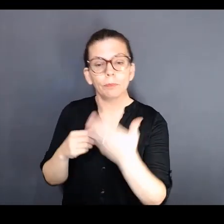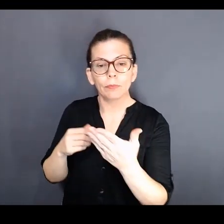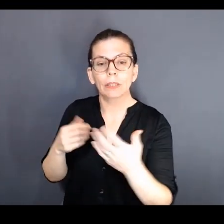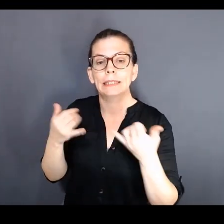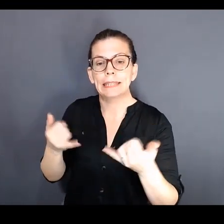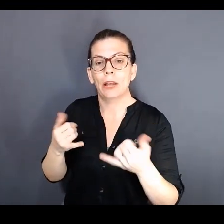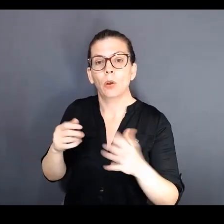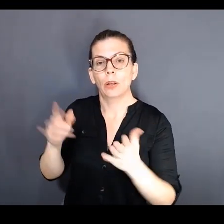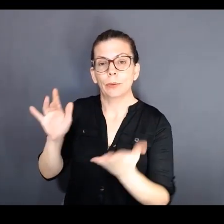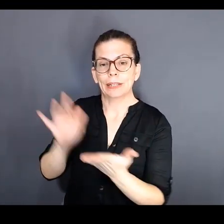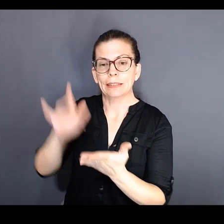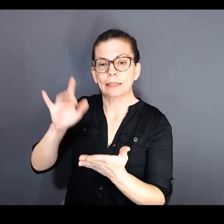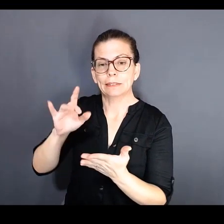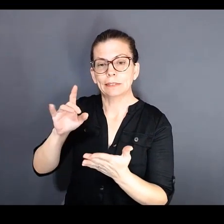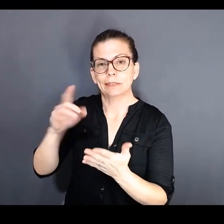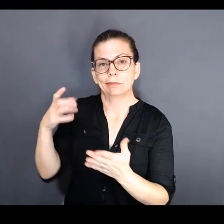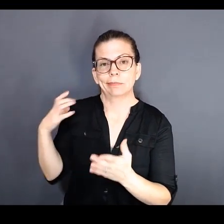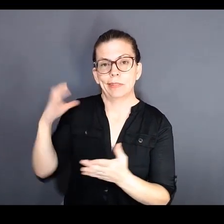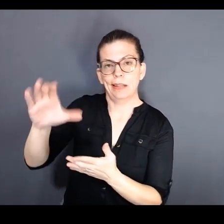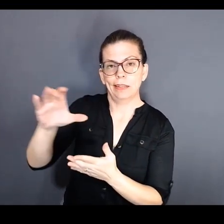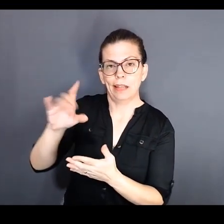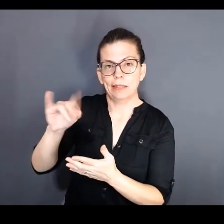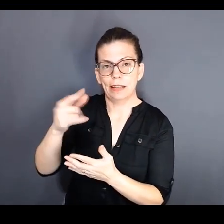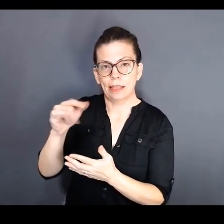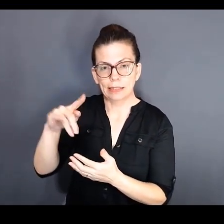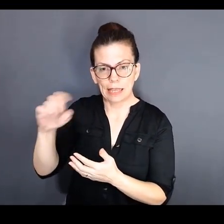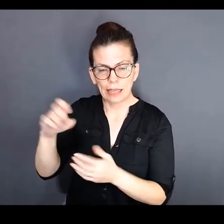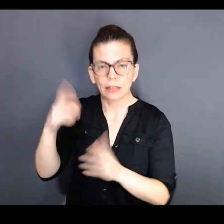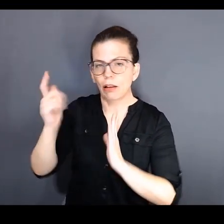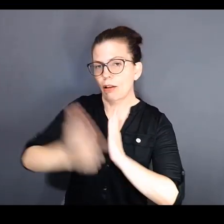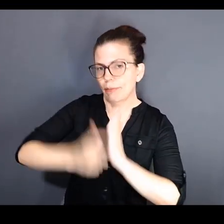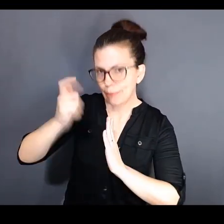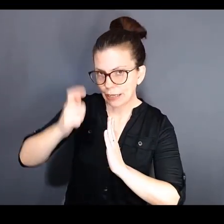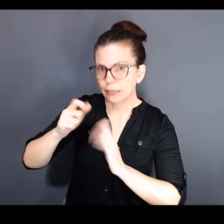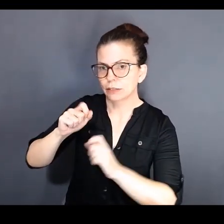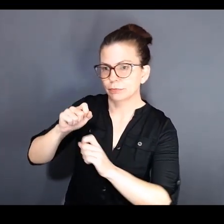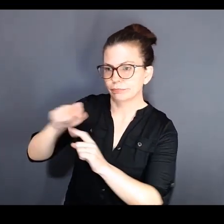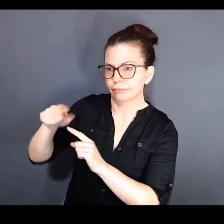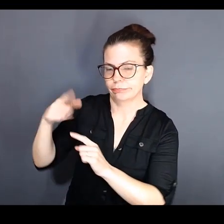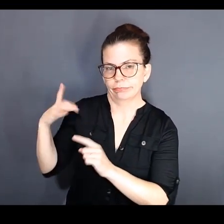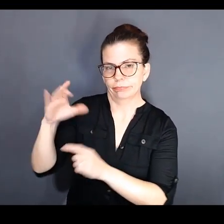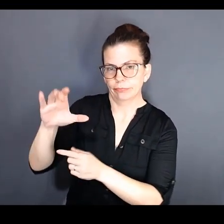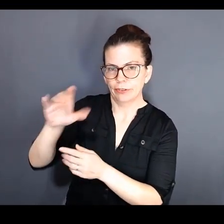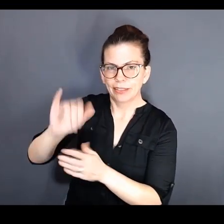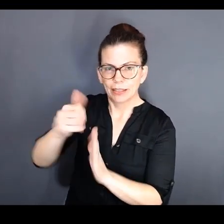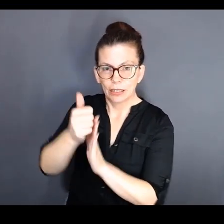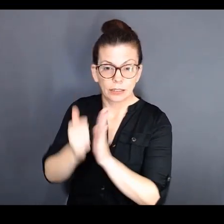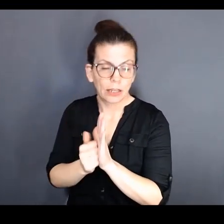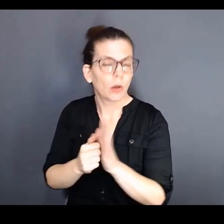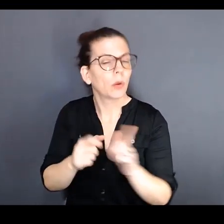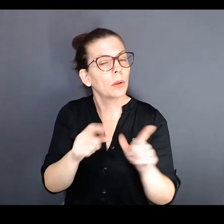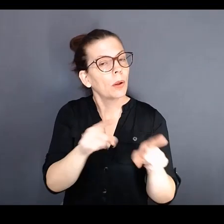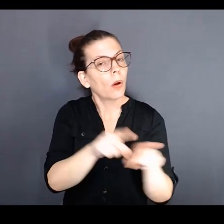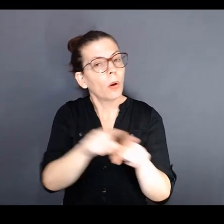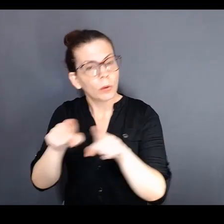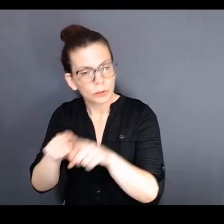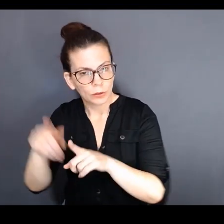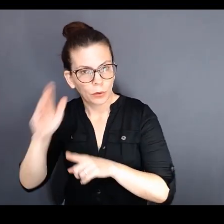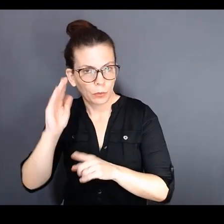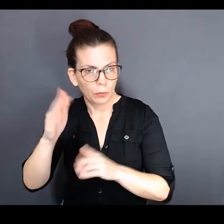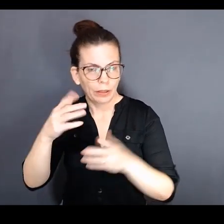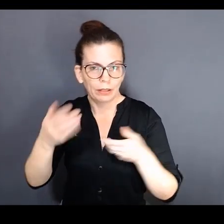AWS account. So as soon as I click on delegate, this will automatically not only delegate this account, but